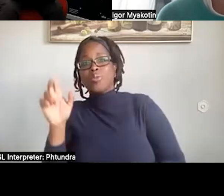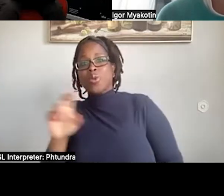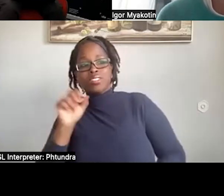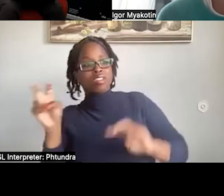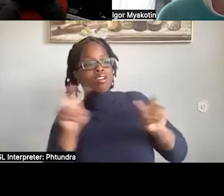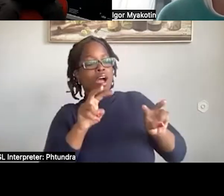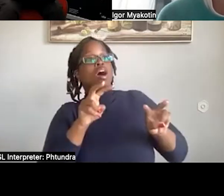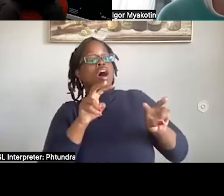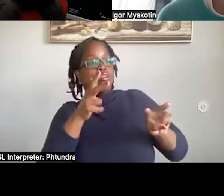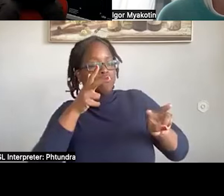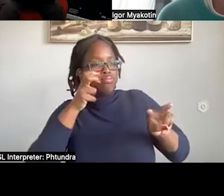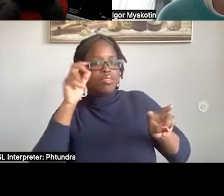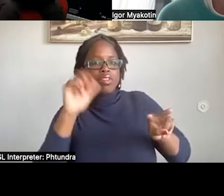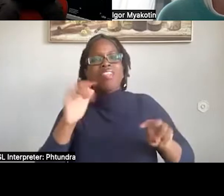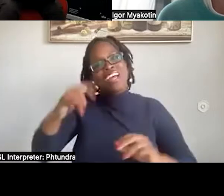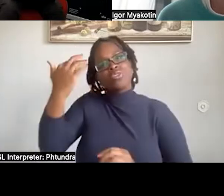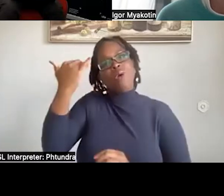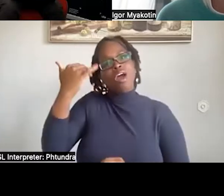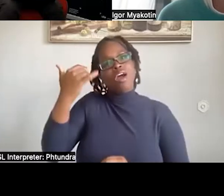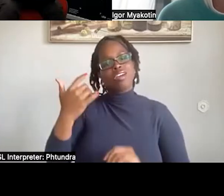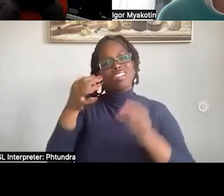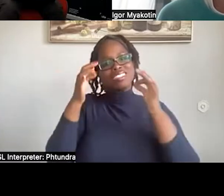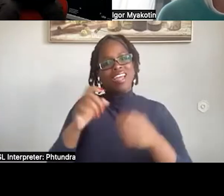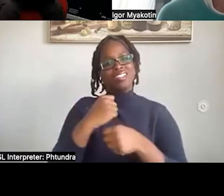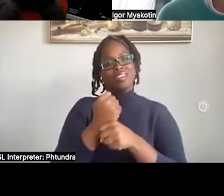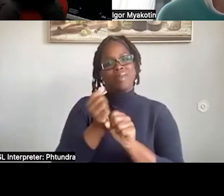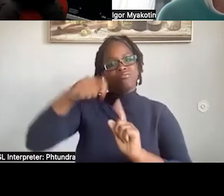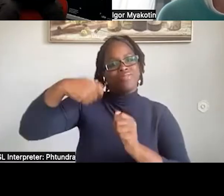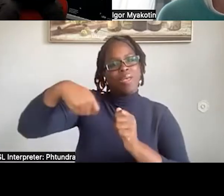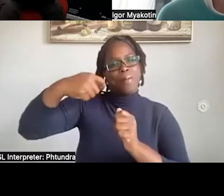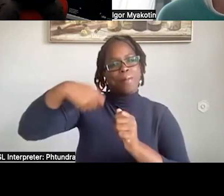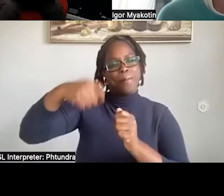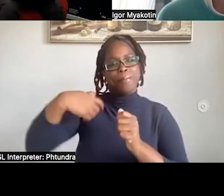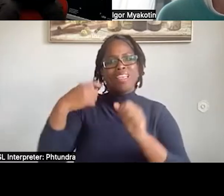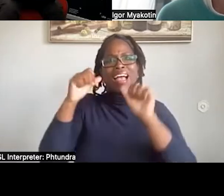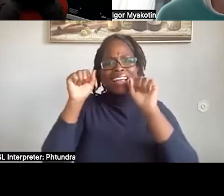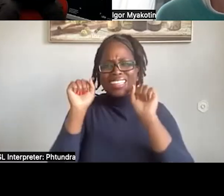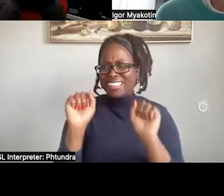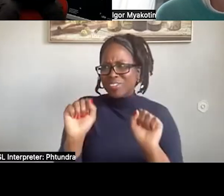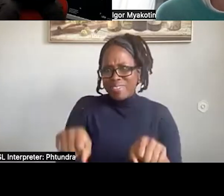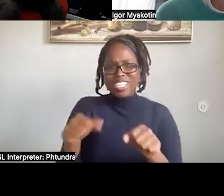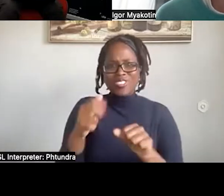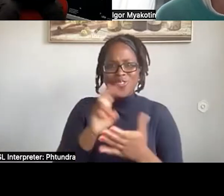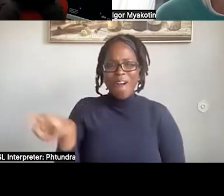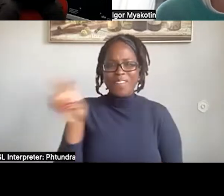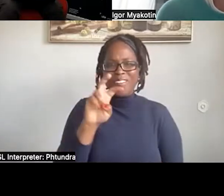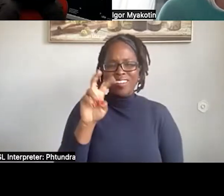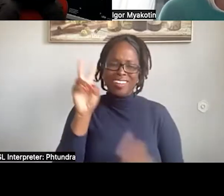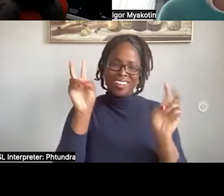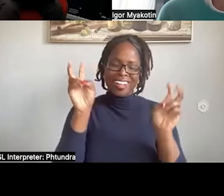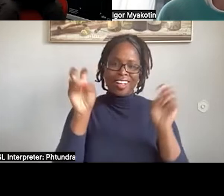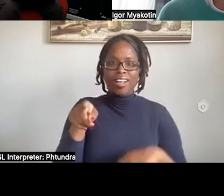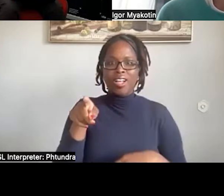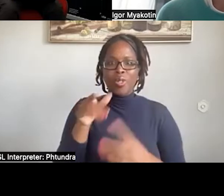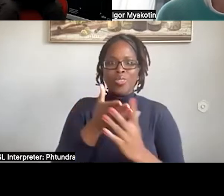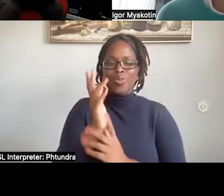the making one, you're able to travel wherever you want